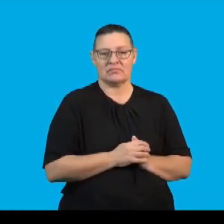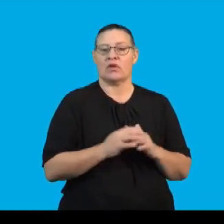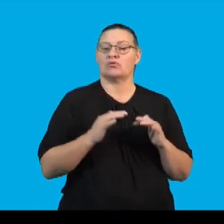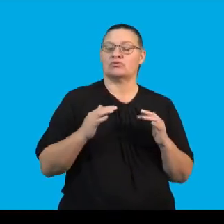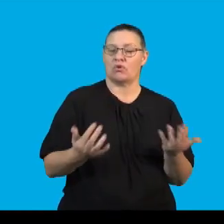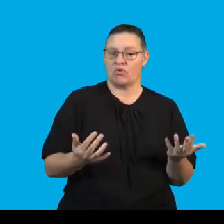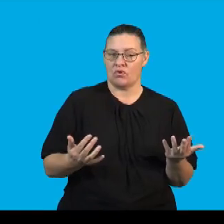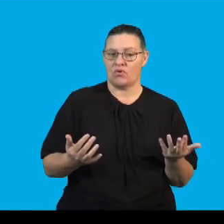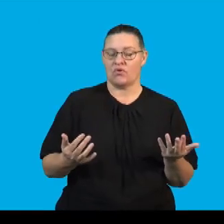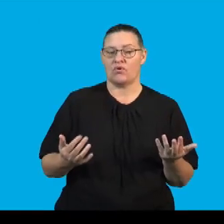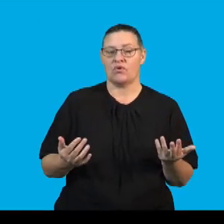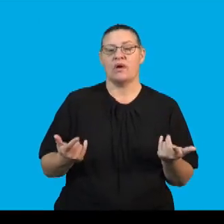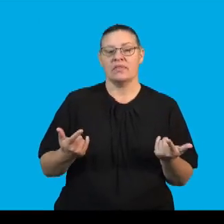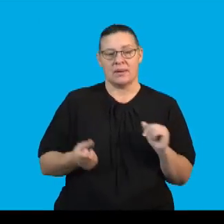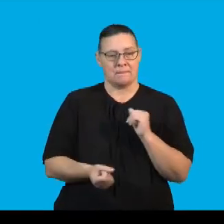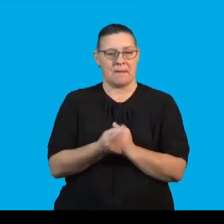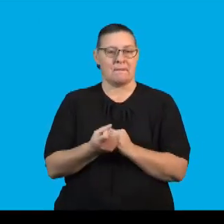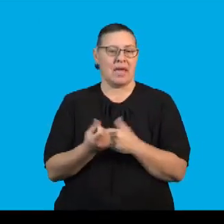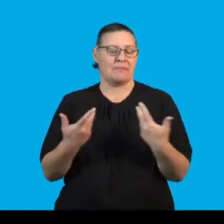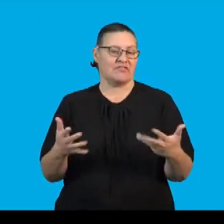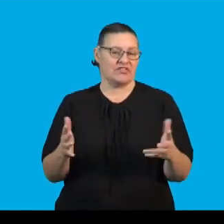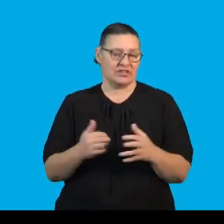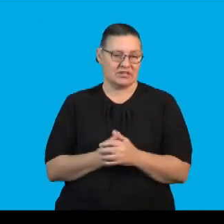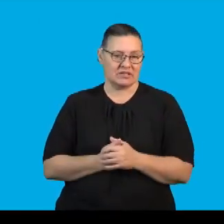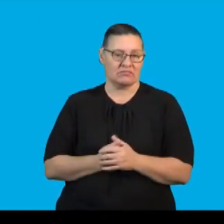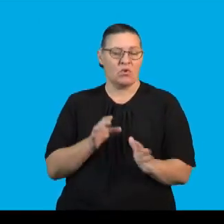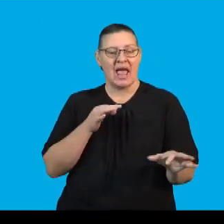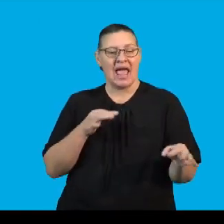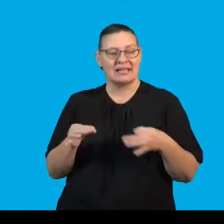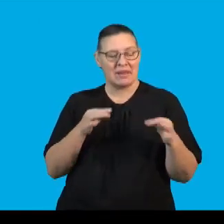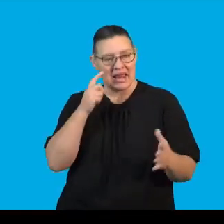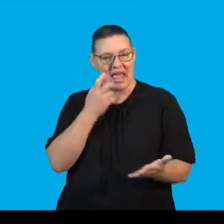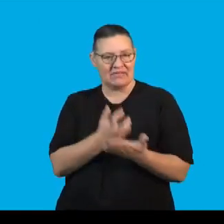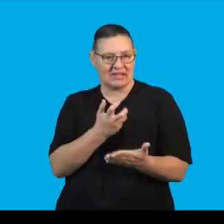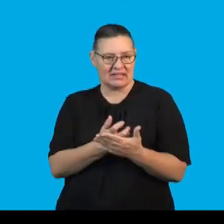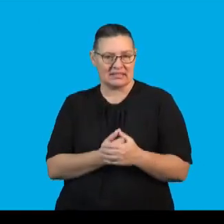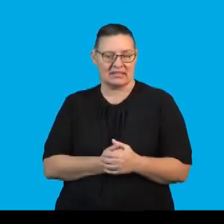egg. So, and then fertilization had occurred. You explain the